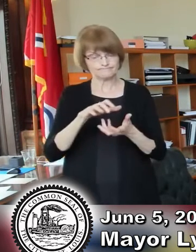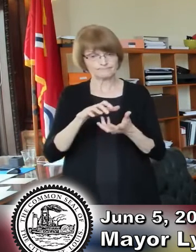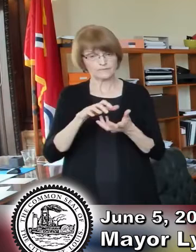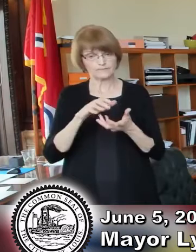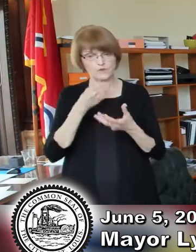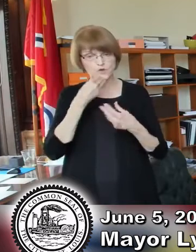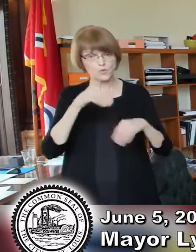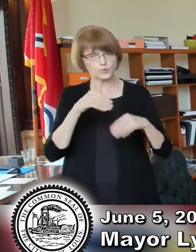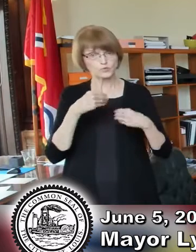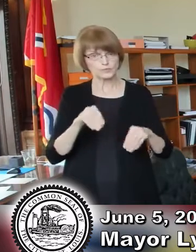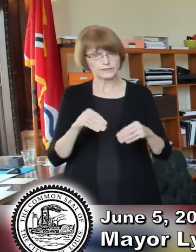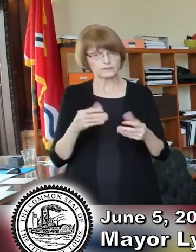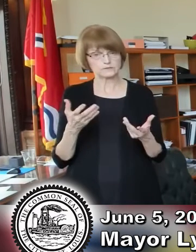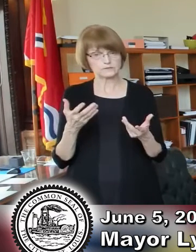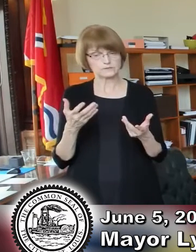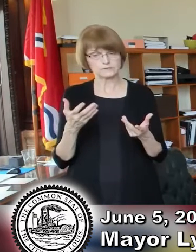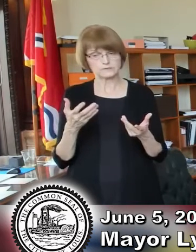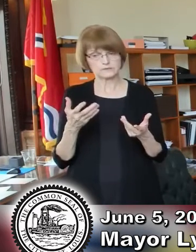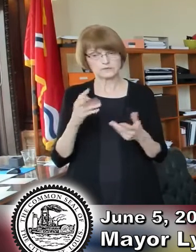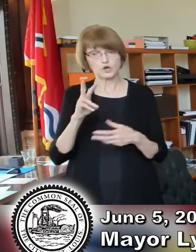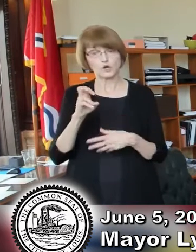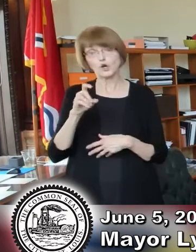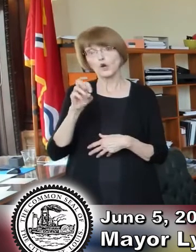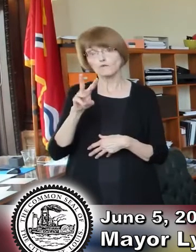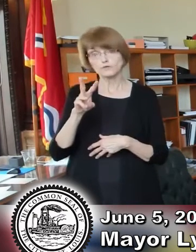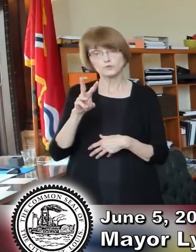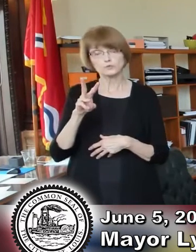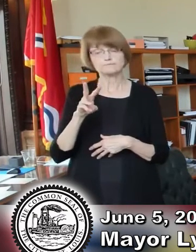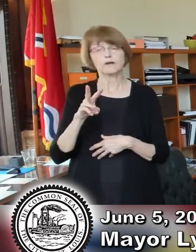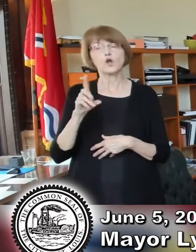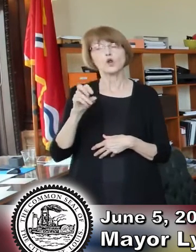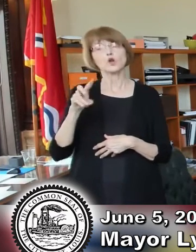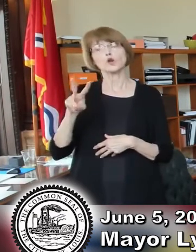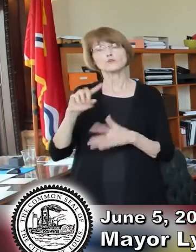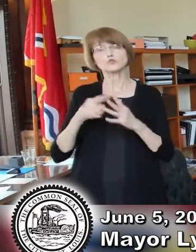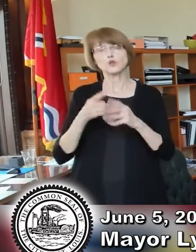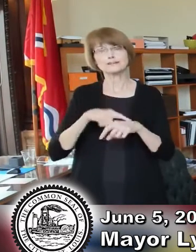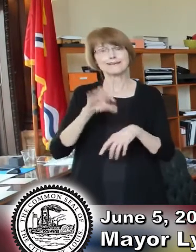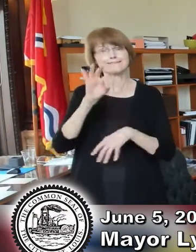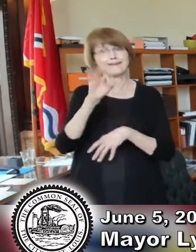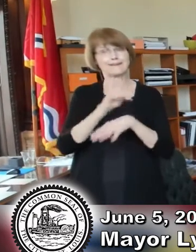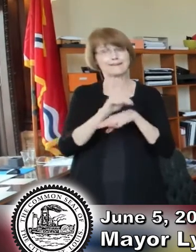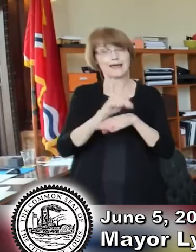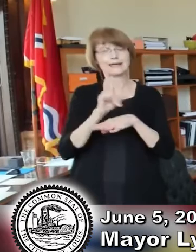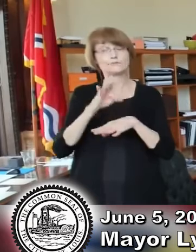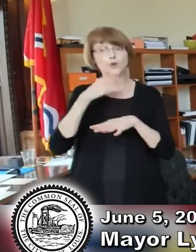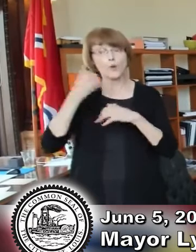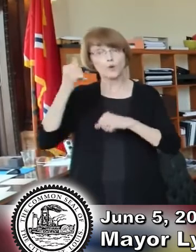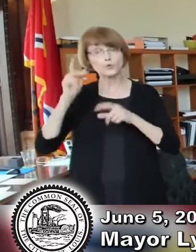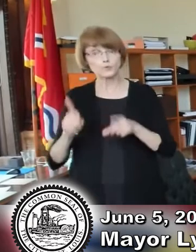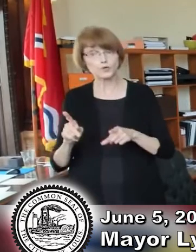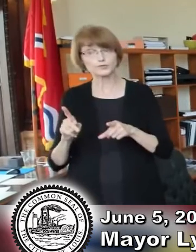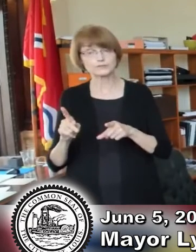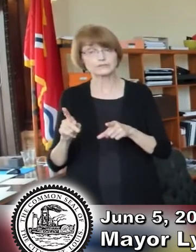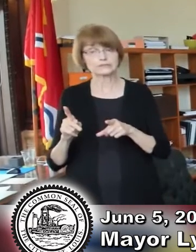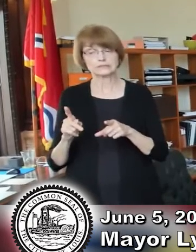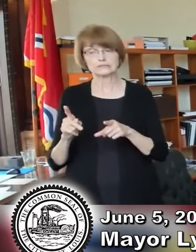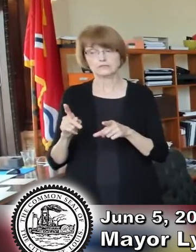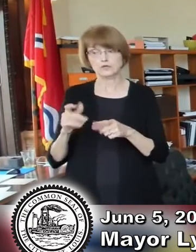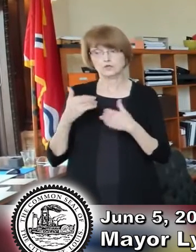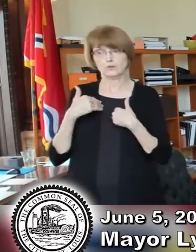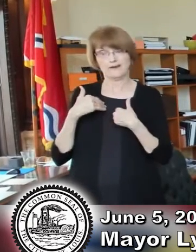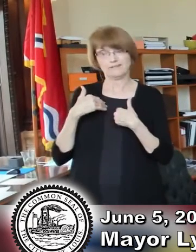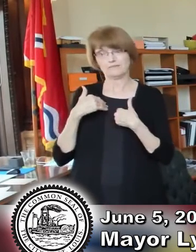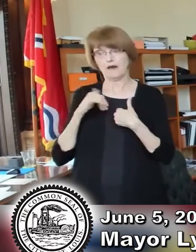the curfew starts at 9, so if you're an older person or someone with an underlying